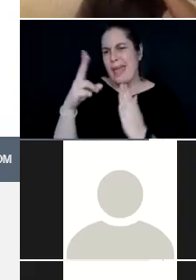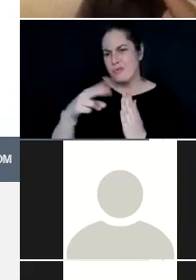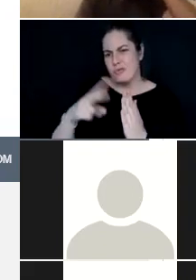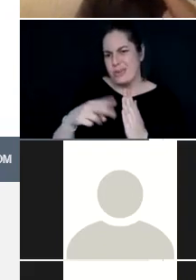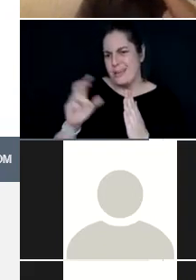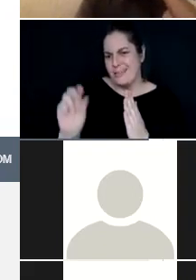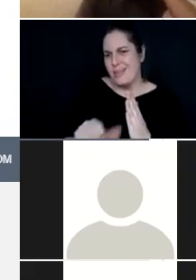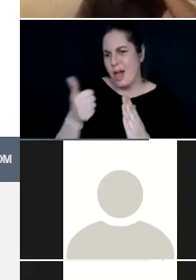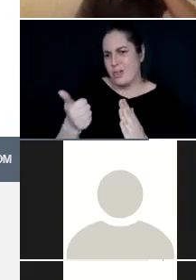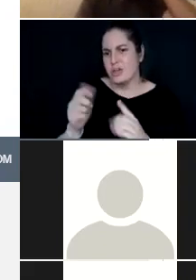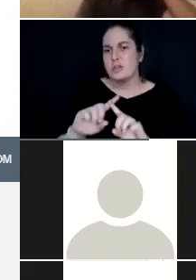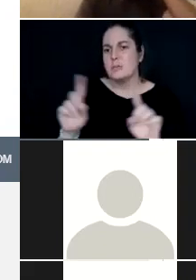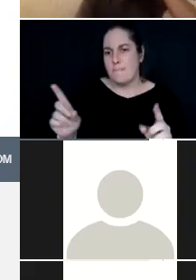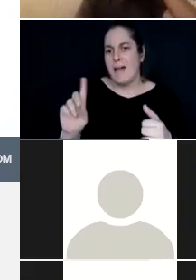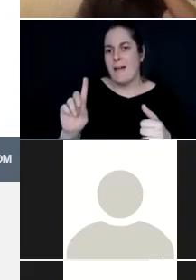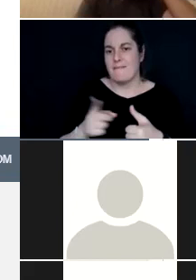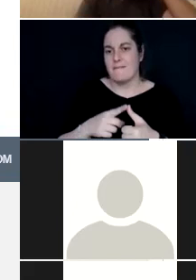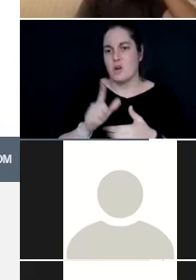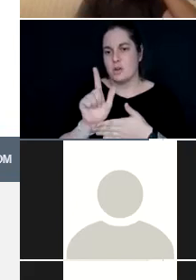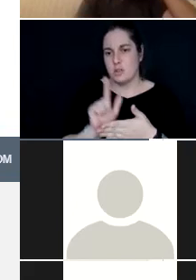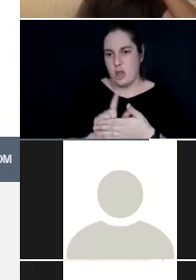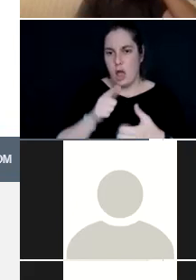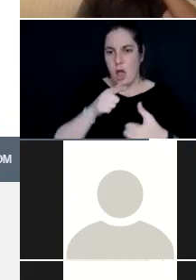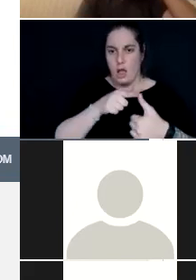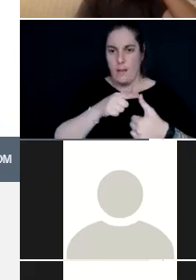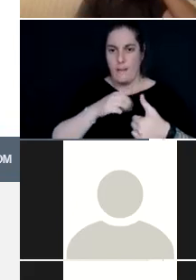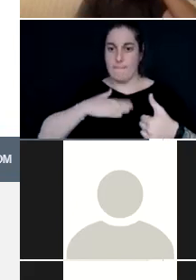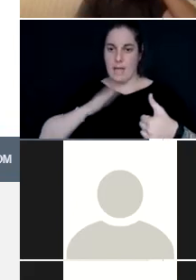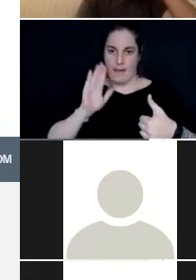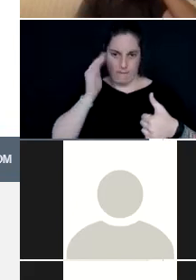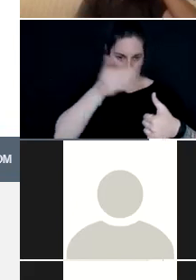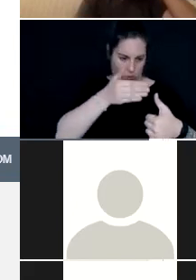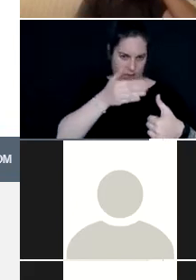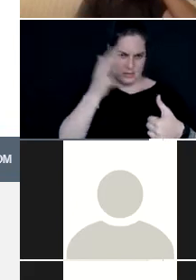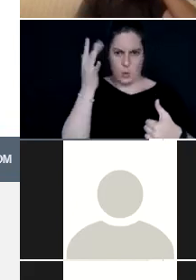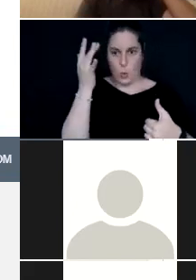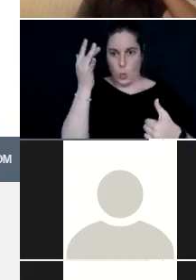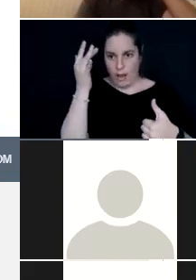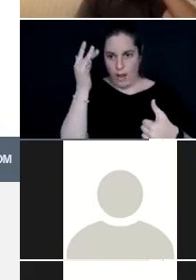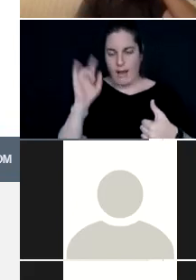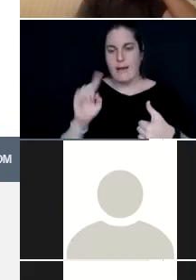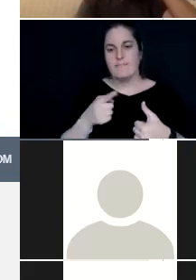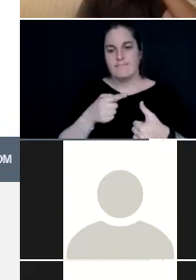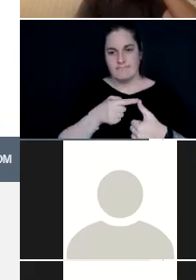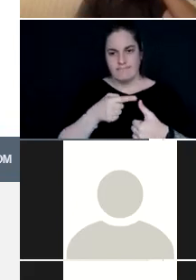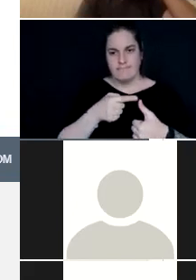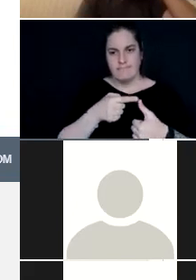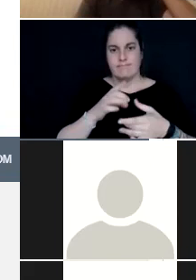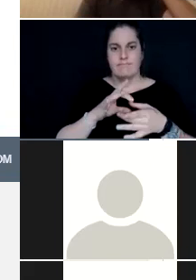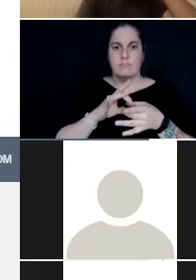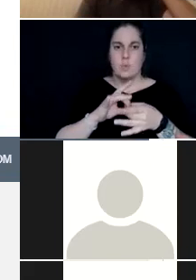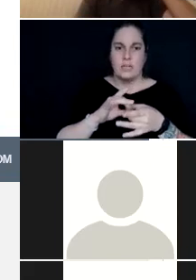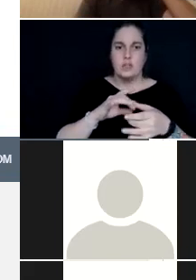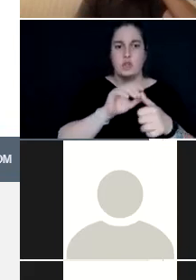others, but the first law of thermodynamics is what I'm interested in. Why? Because the first law looks at the relationship between